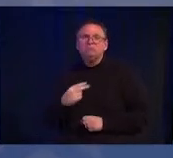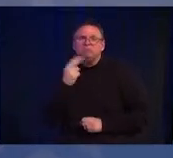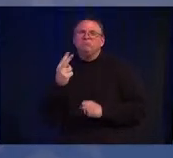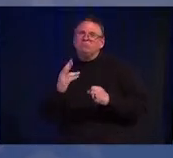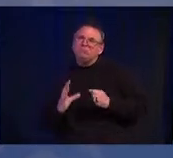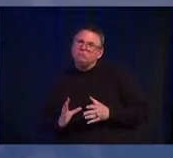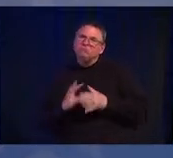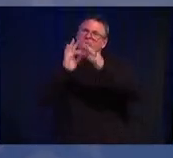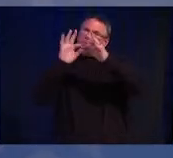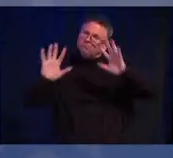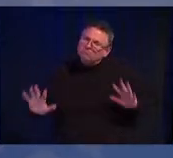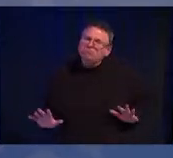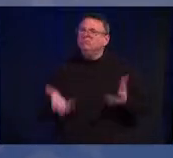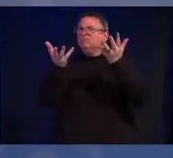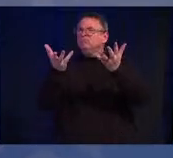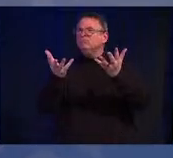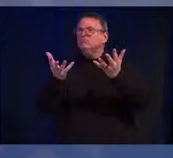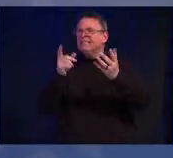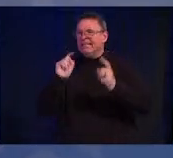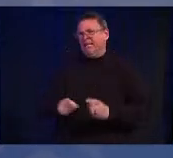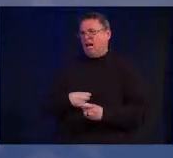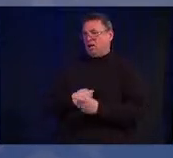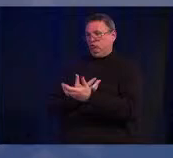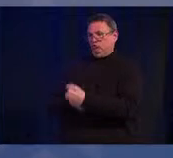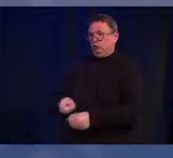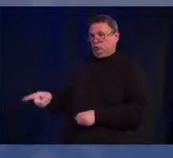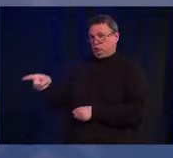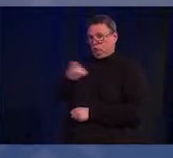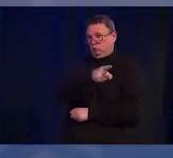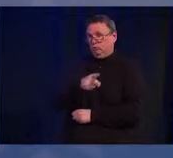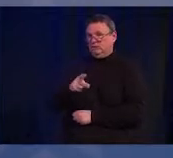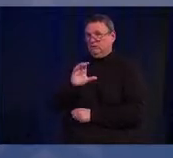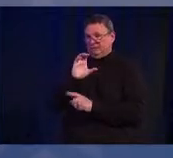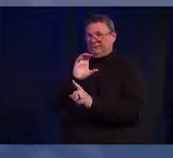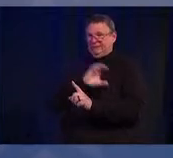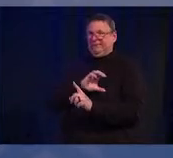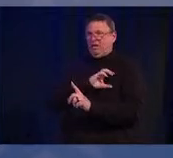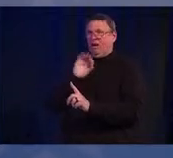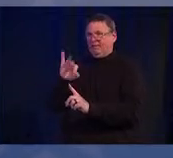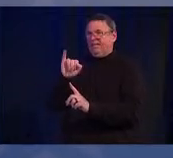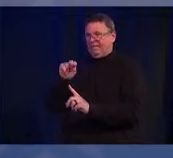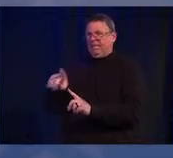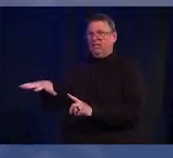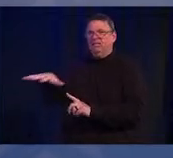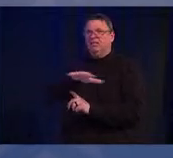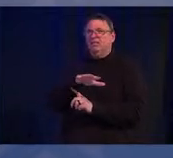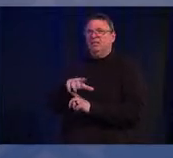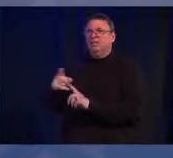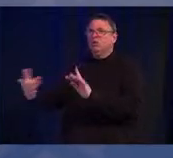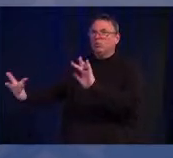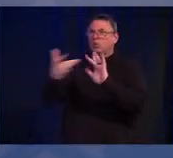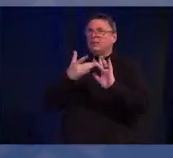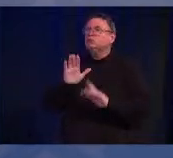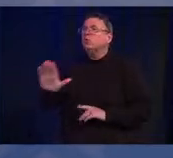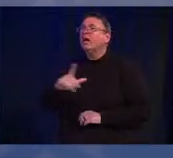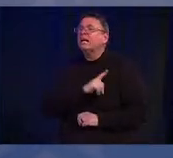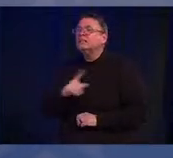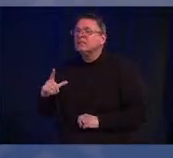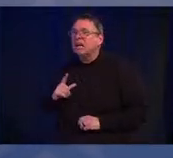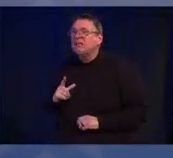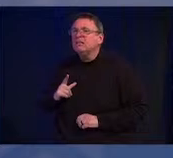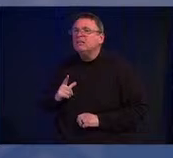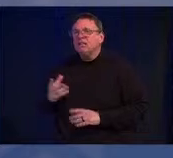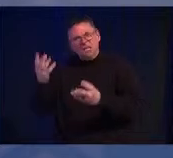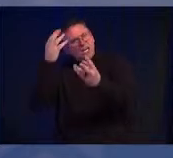I trust the citizens of the state of Indiana to reach out to their legislators and let them